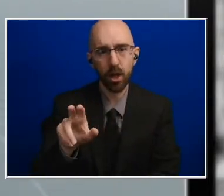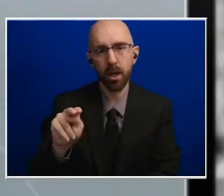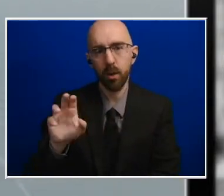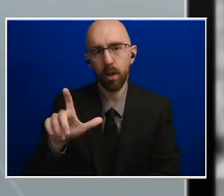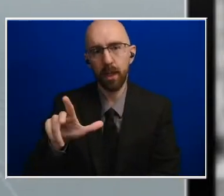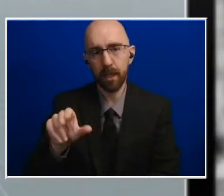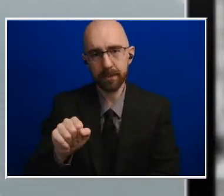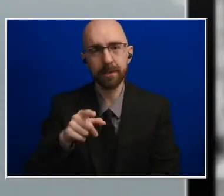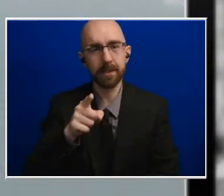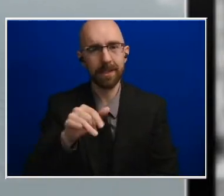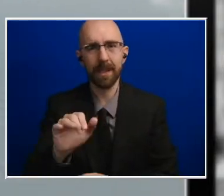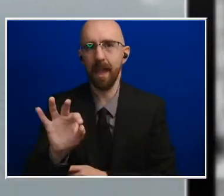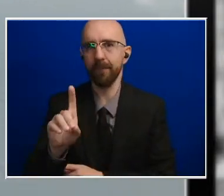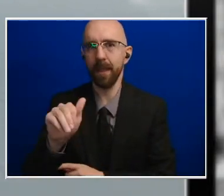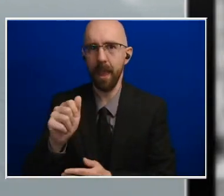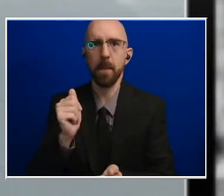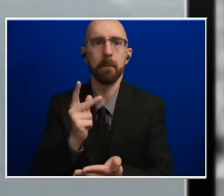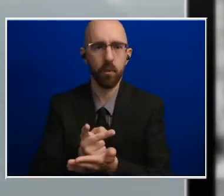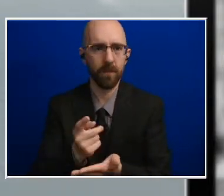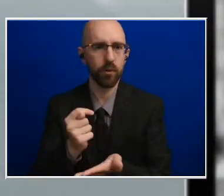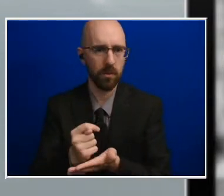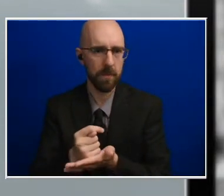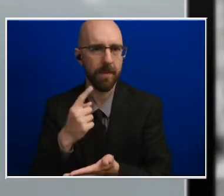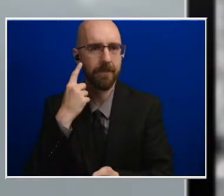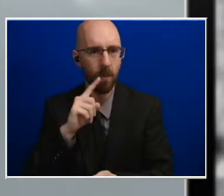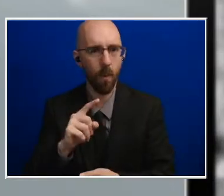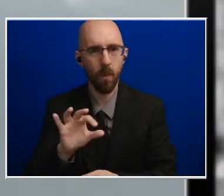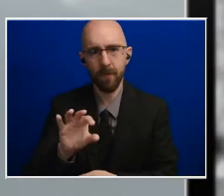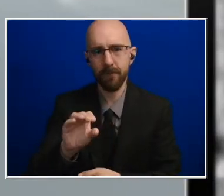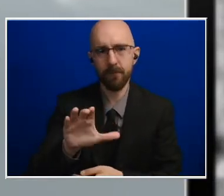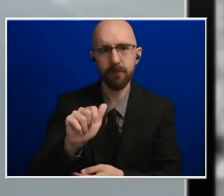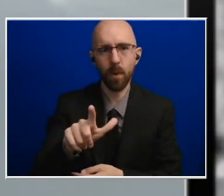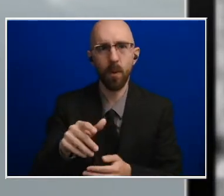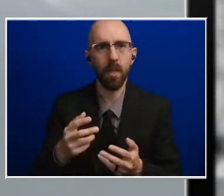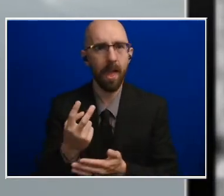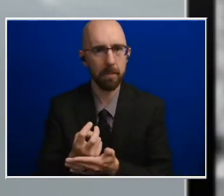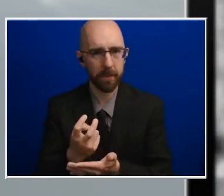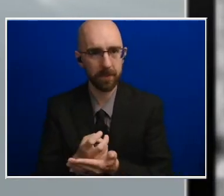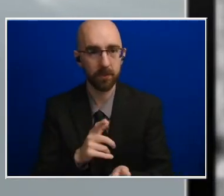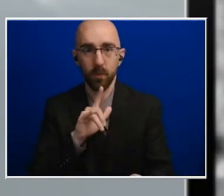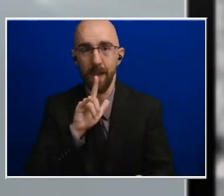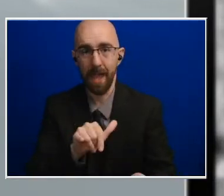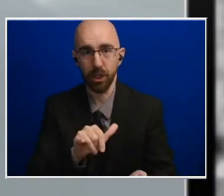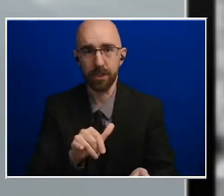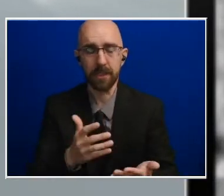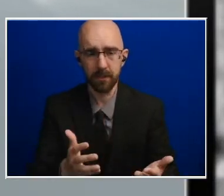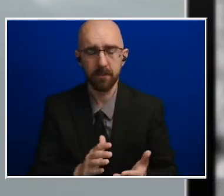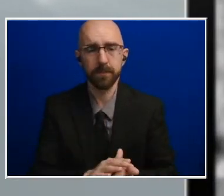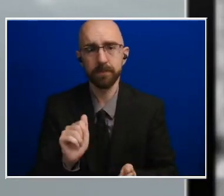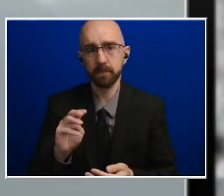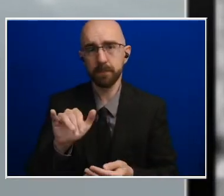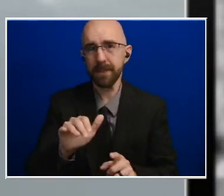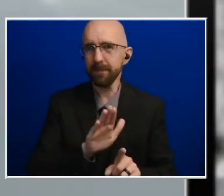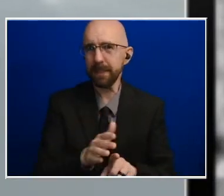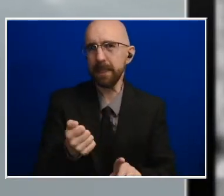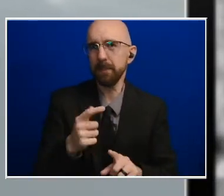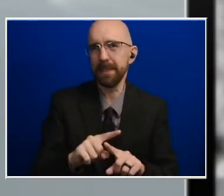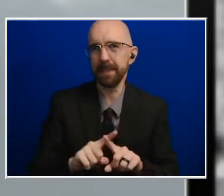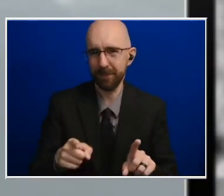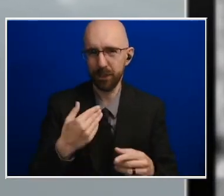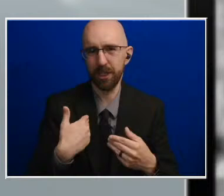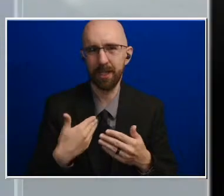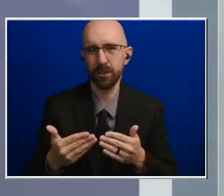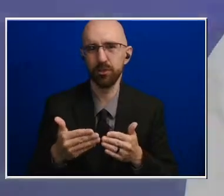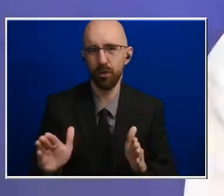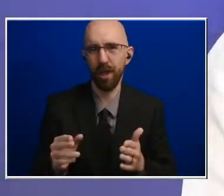FDA-approved treatment for focal epilepsy. So actually, Amy's is a little bit different because she has generalized epilepsy, and we